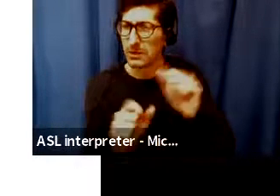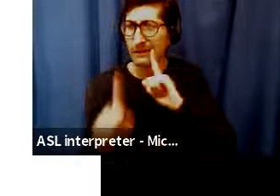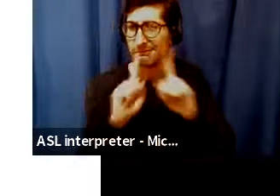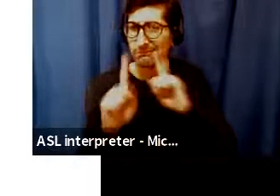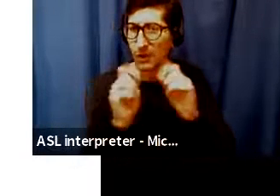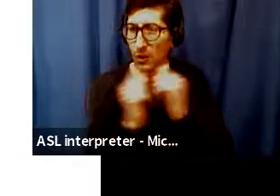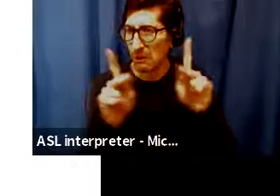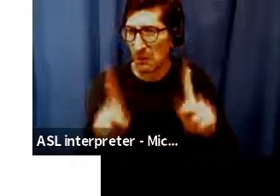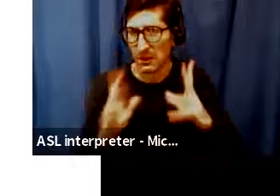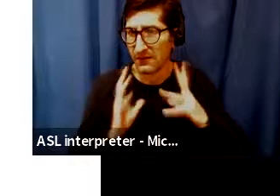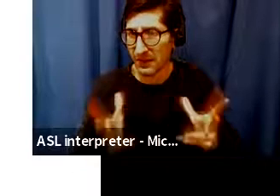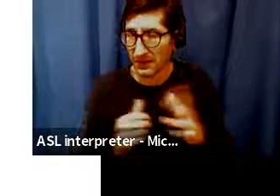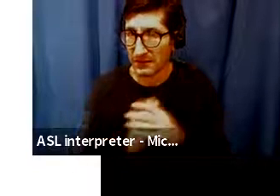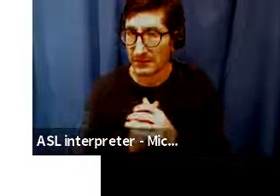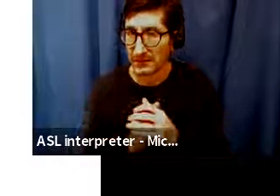next way would be to